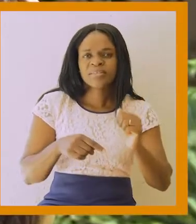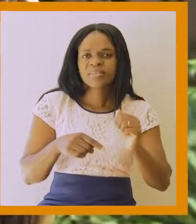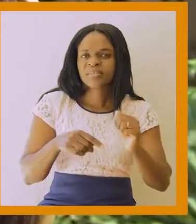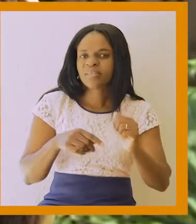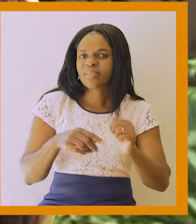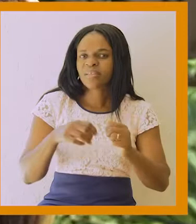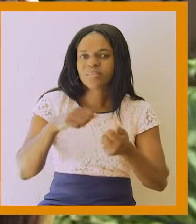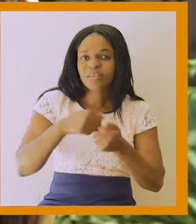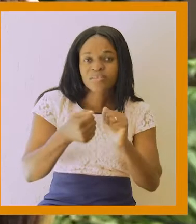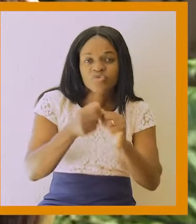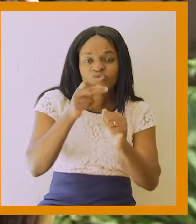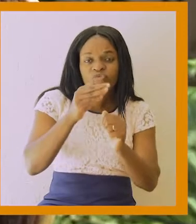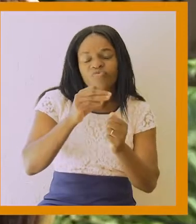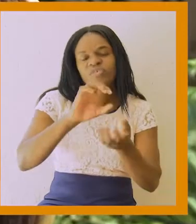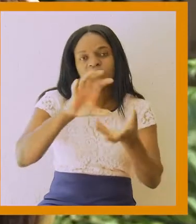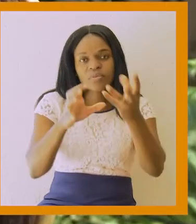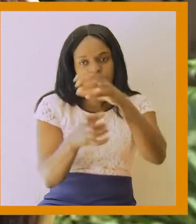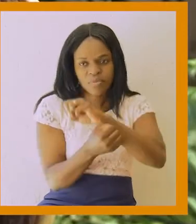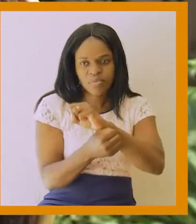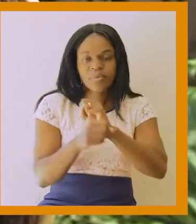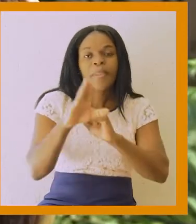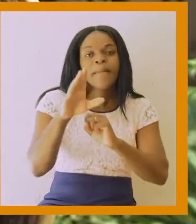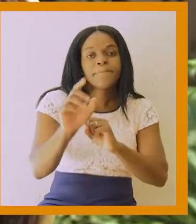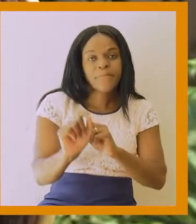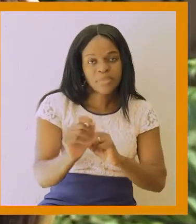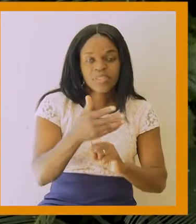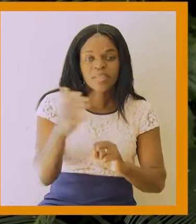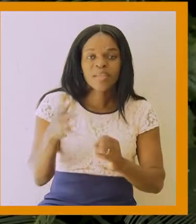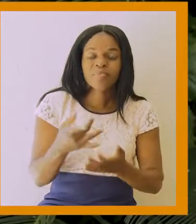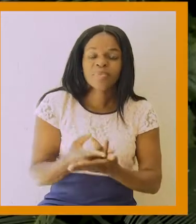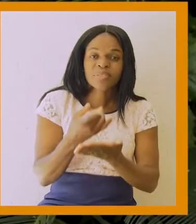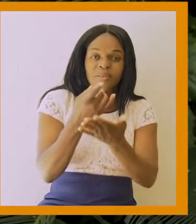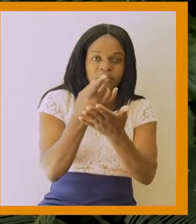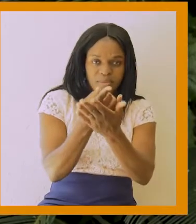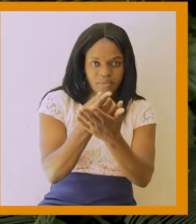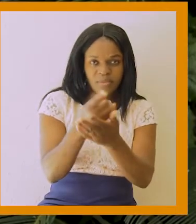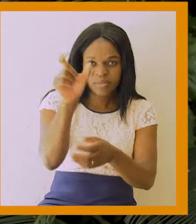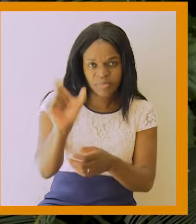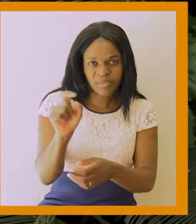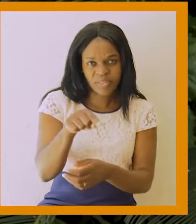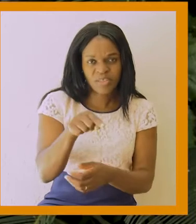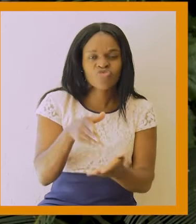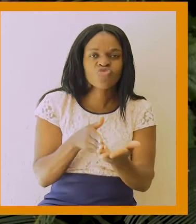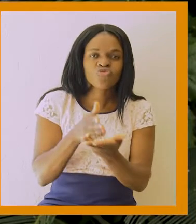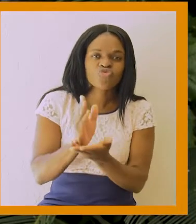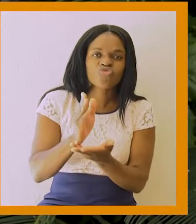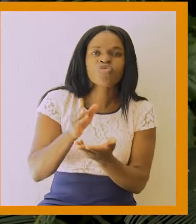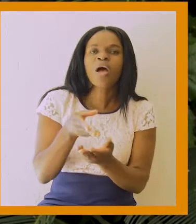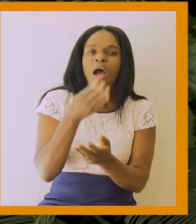of rape that are treated or that can be taken care of through medical means. Mm-hmm.